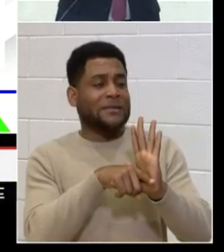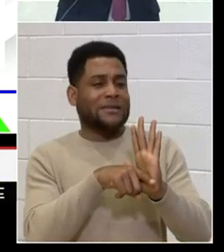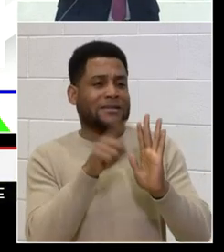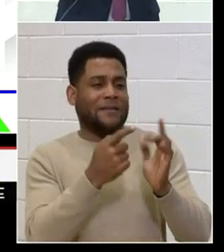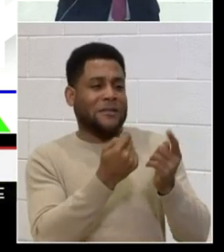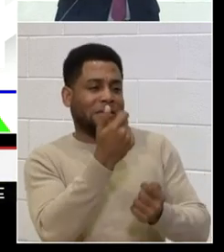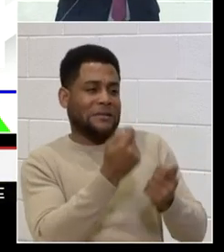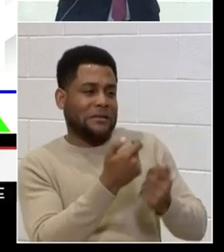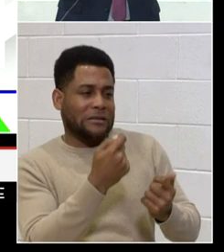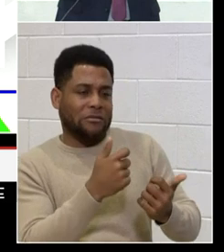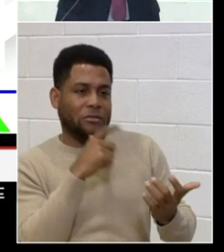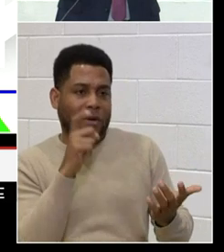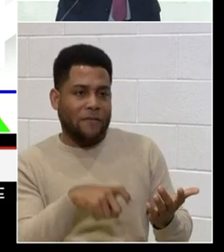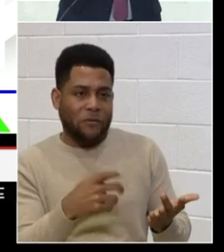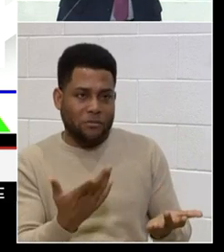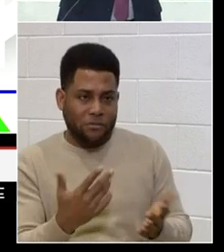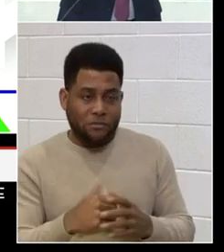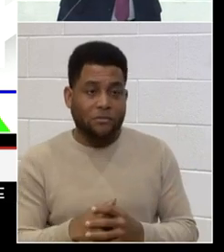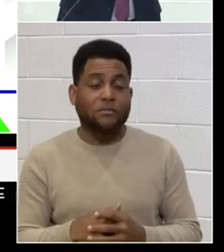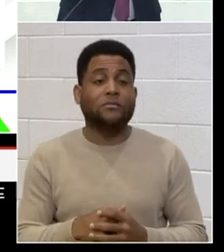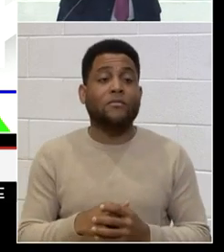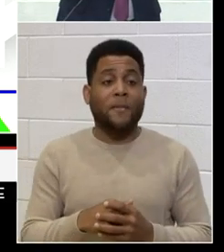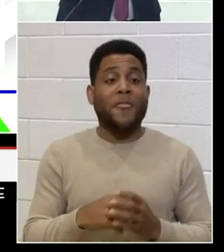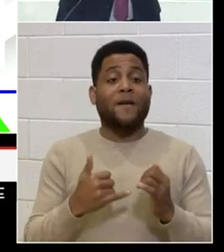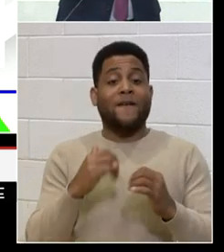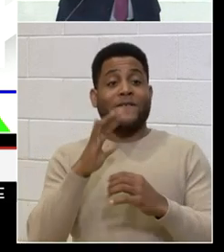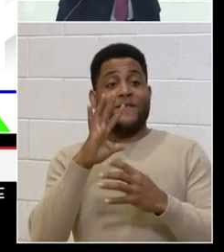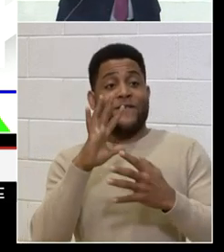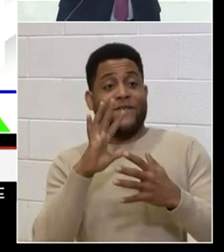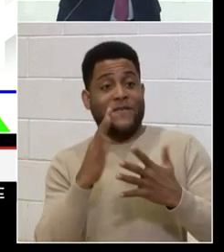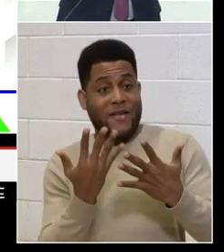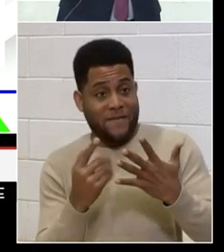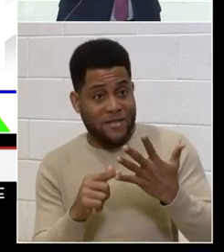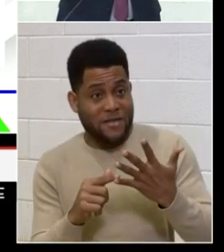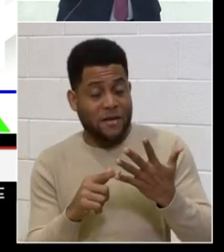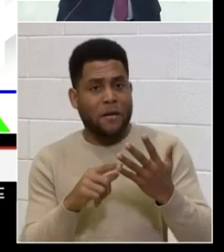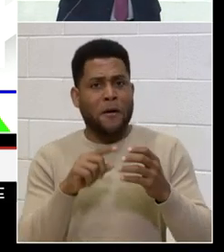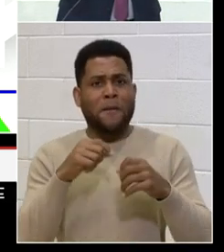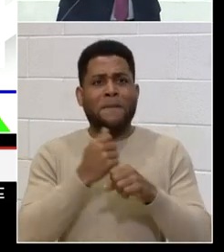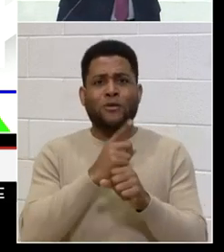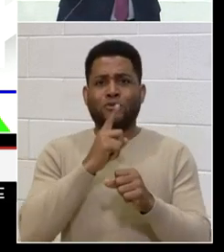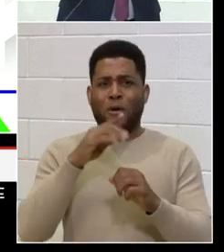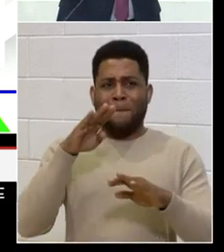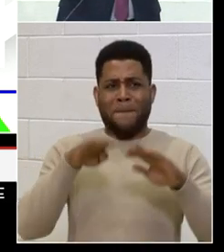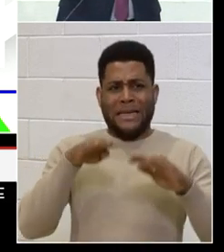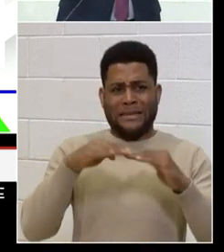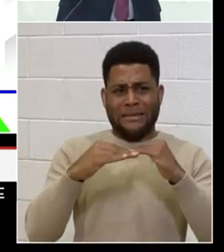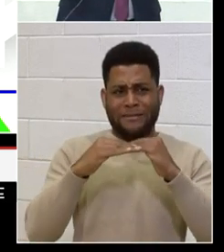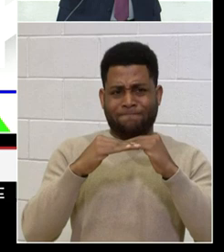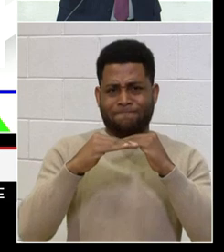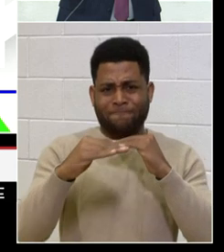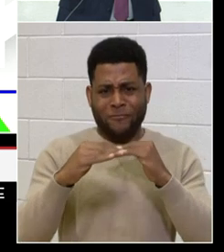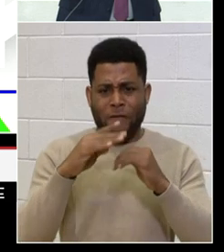we are balanced for all 4 years, and we're not coming back before you again next year because the